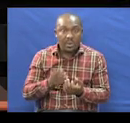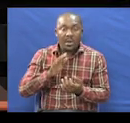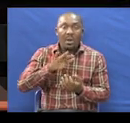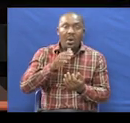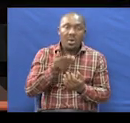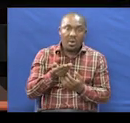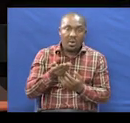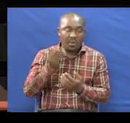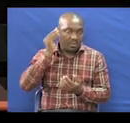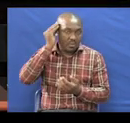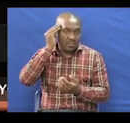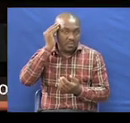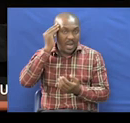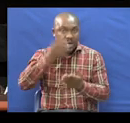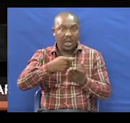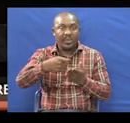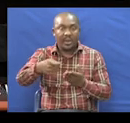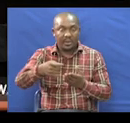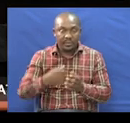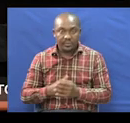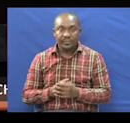or black pen.